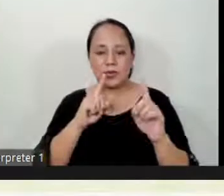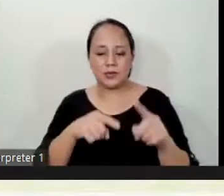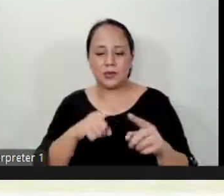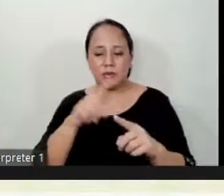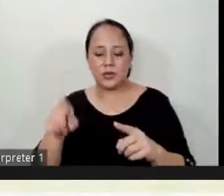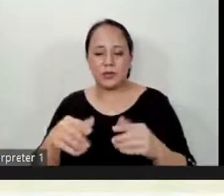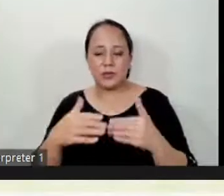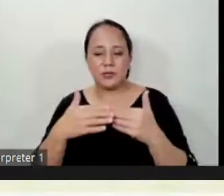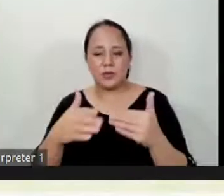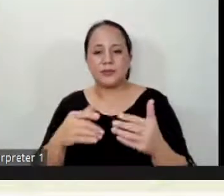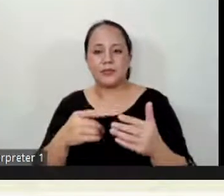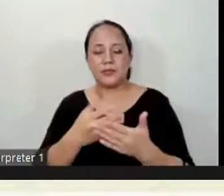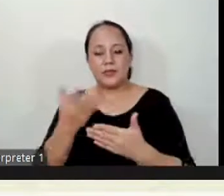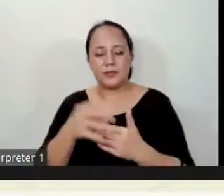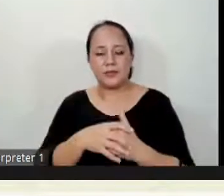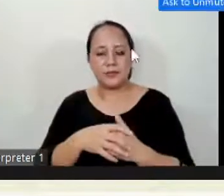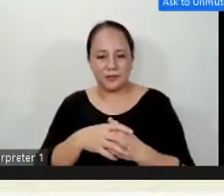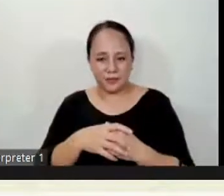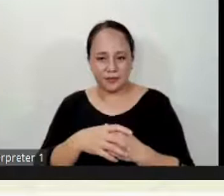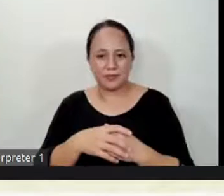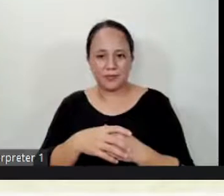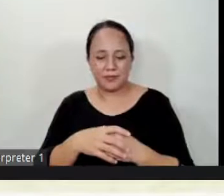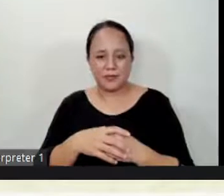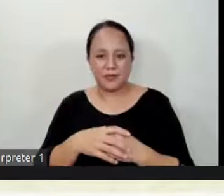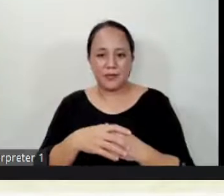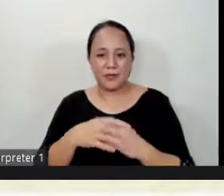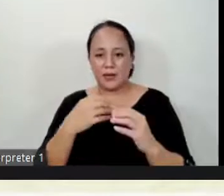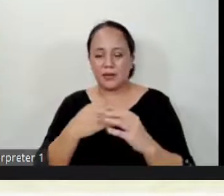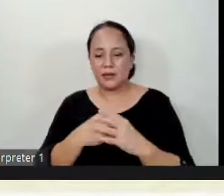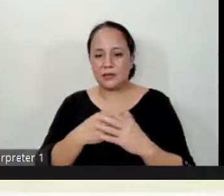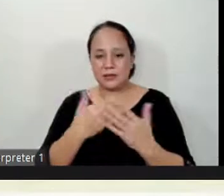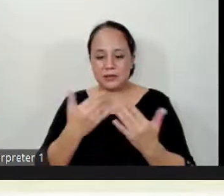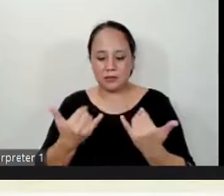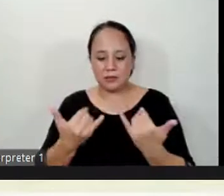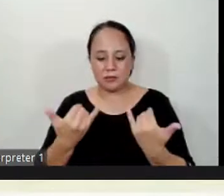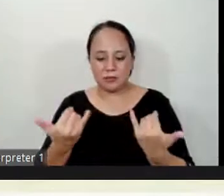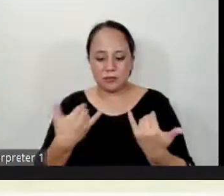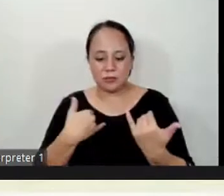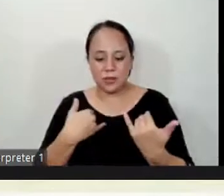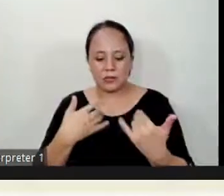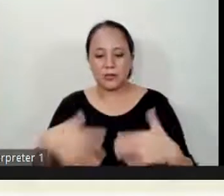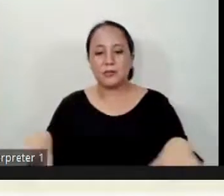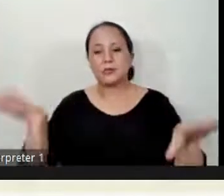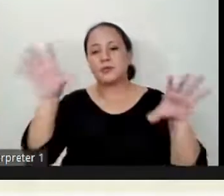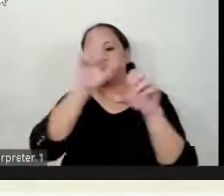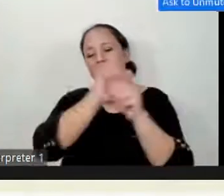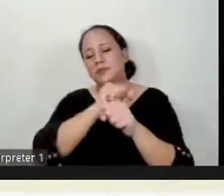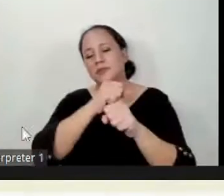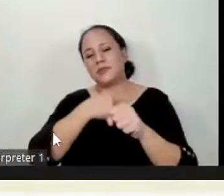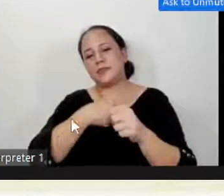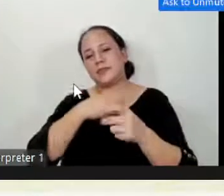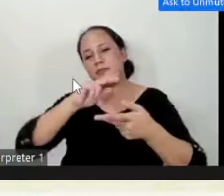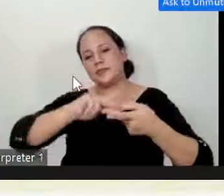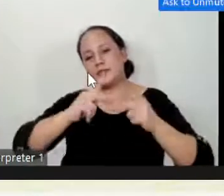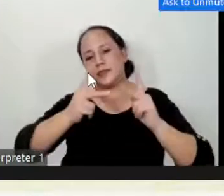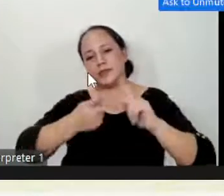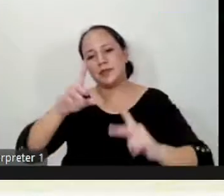forward this to them. But all good things must come to an end. And Partner